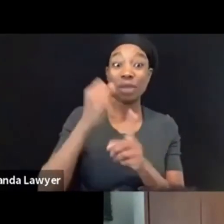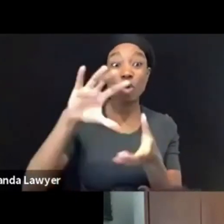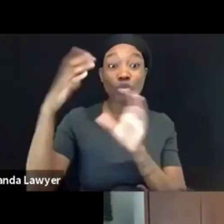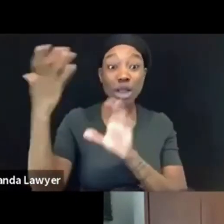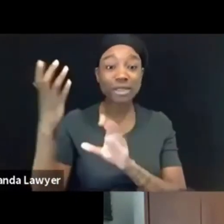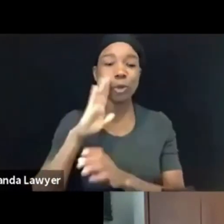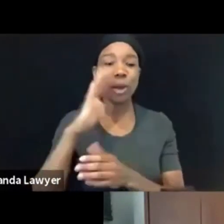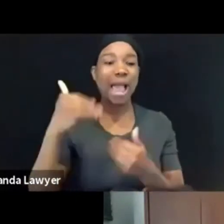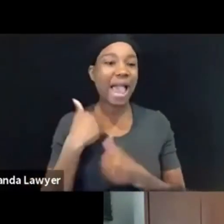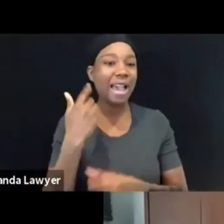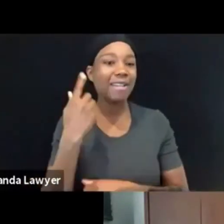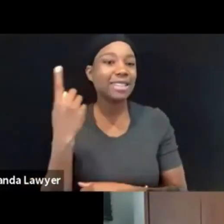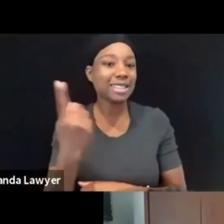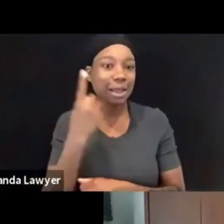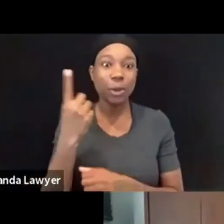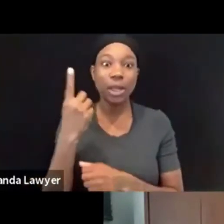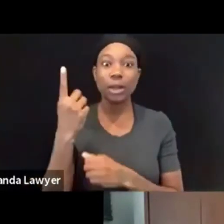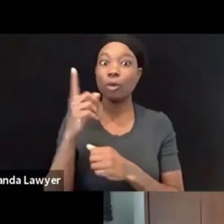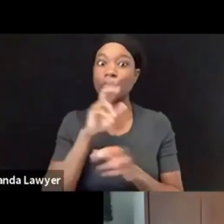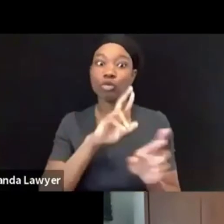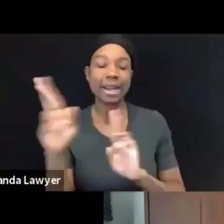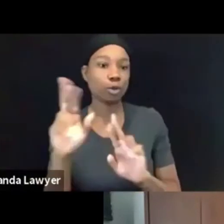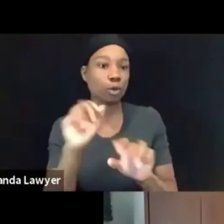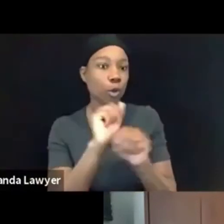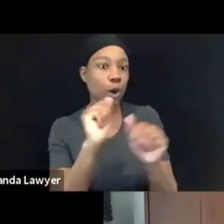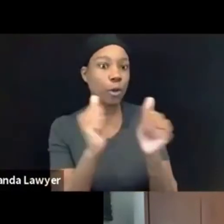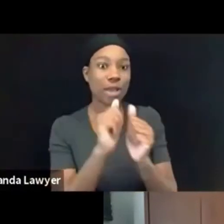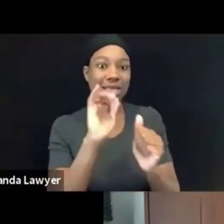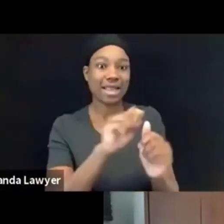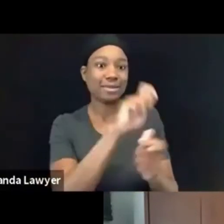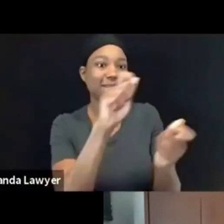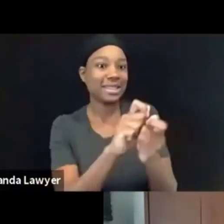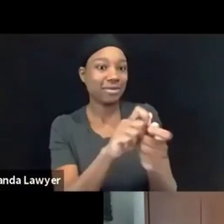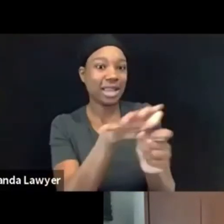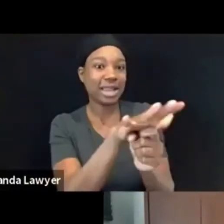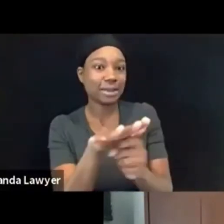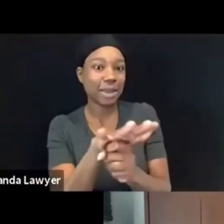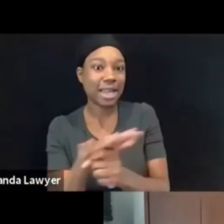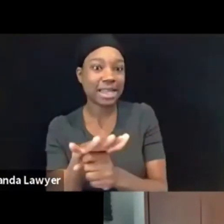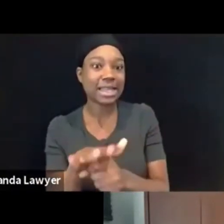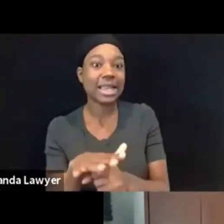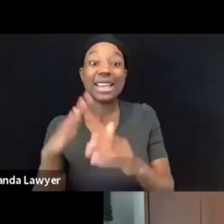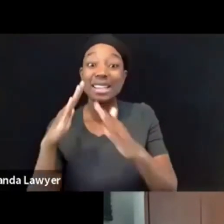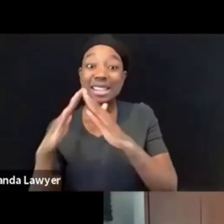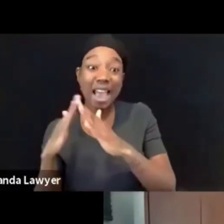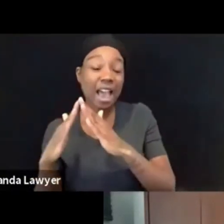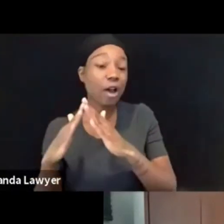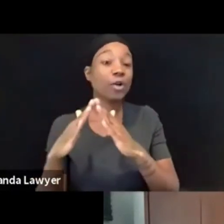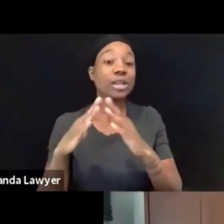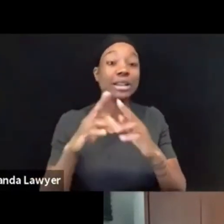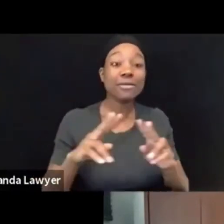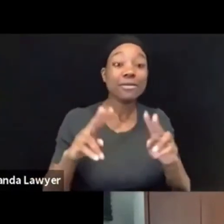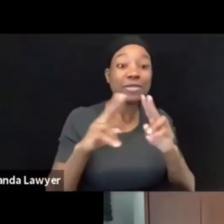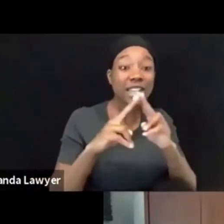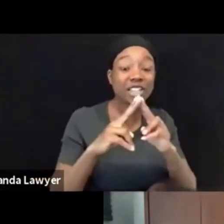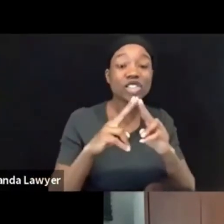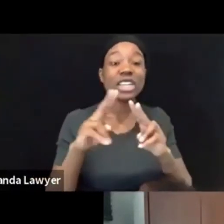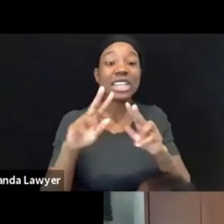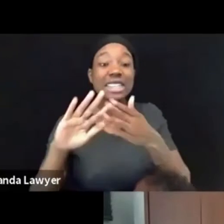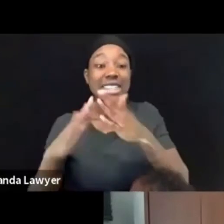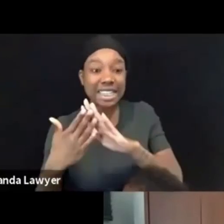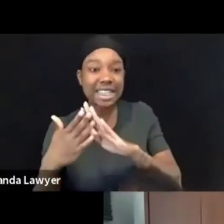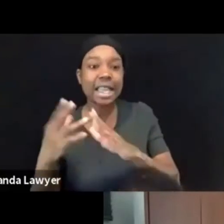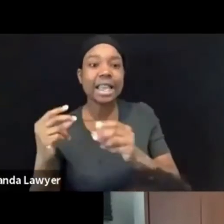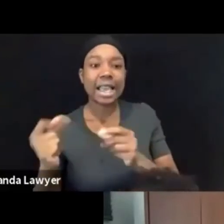turn to that could work within their municipality, whether it's town, village, or city, that could quickly communicate with